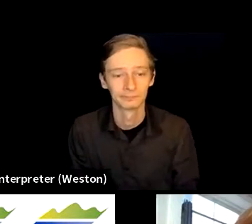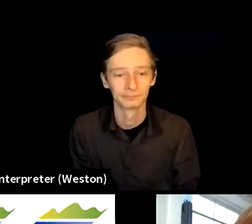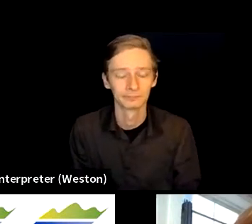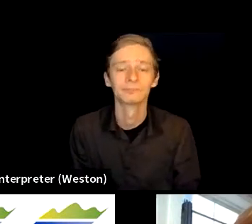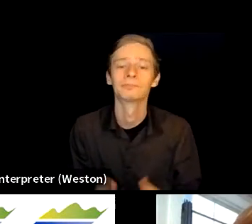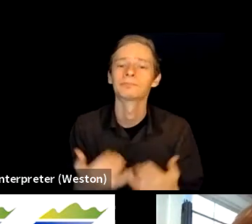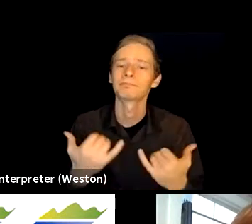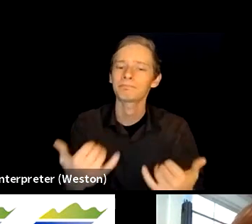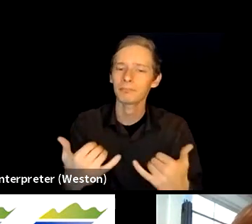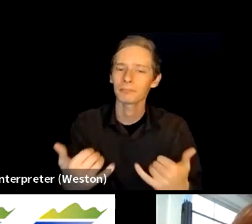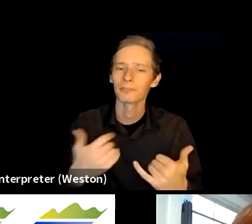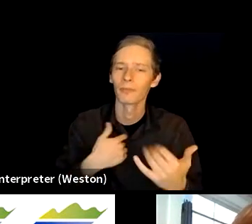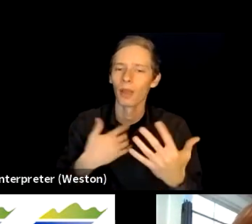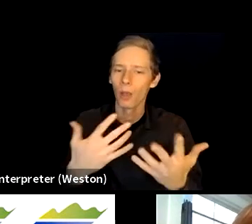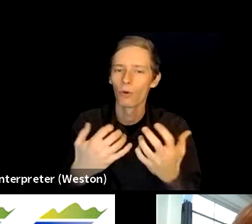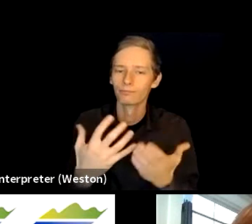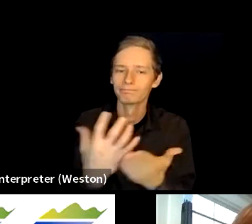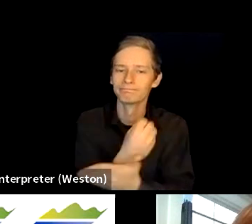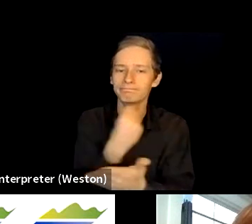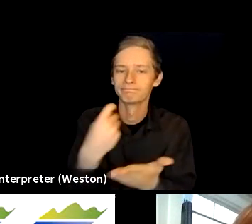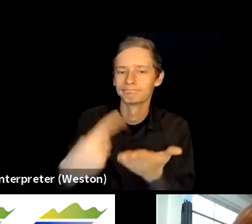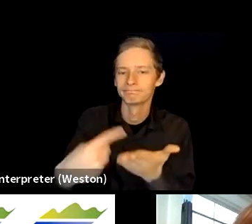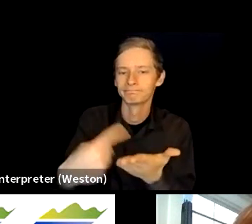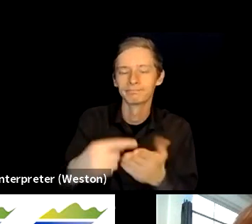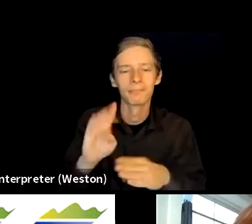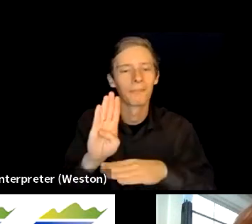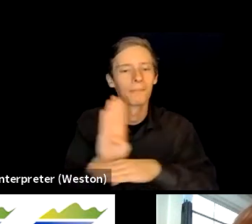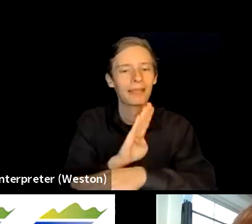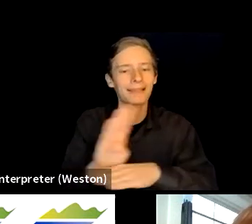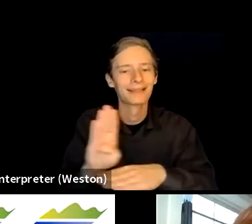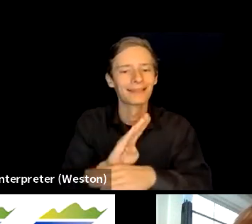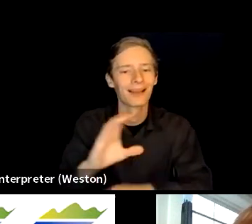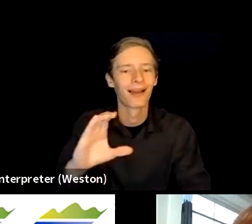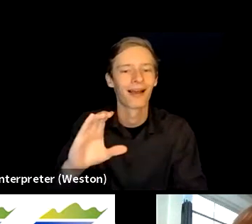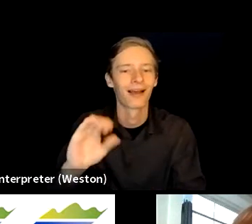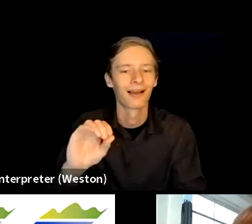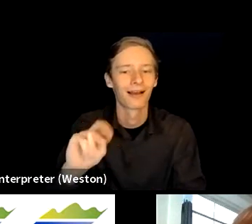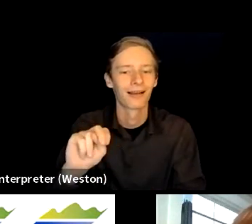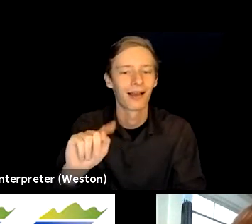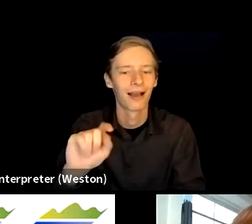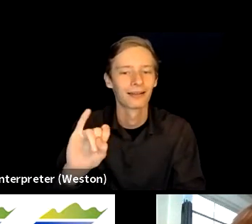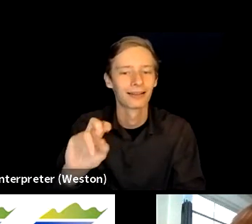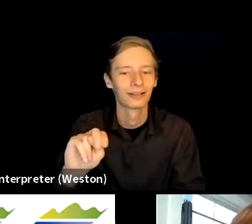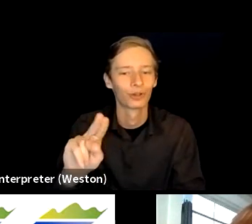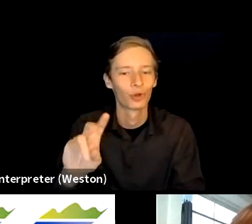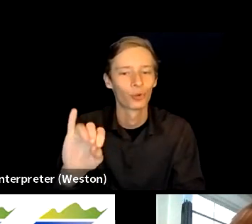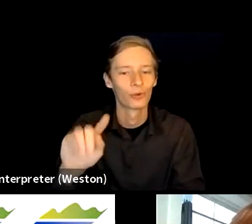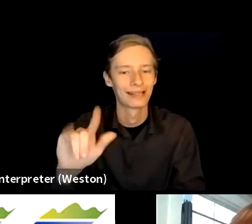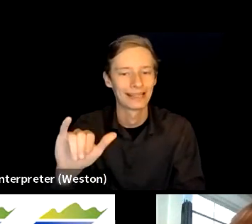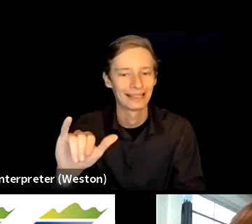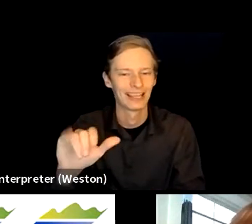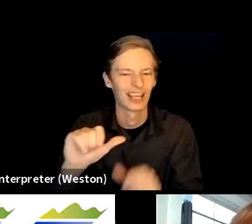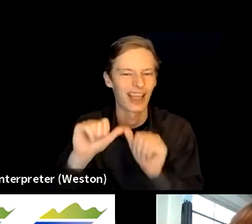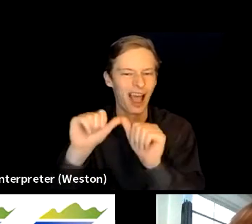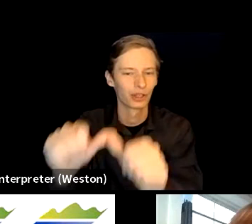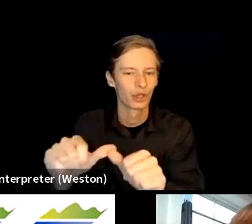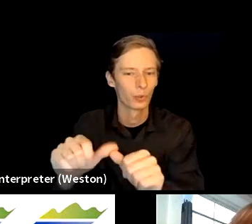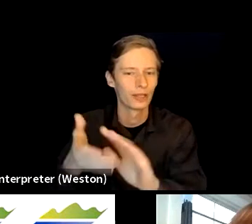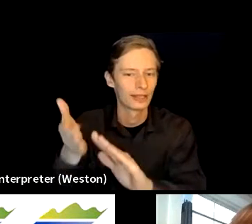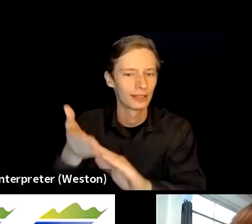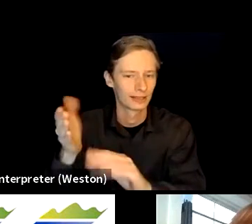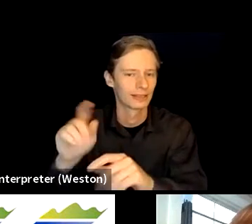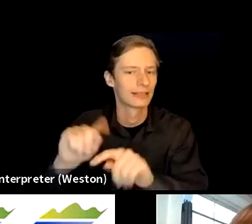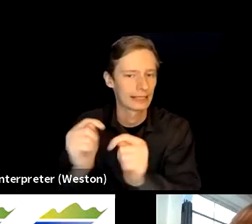Let's talk a little bit about the business continuity team and the work that's underway there. Ashley, can